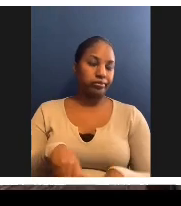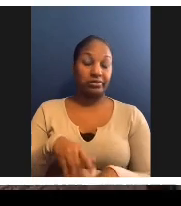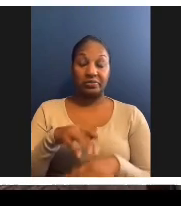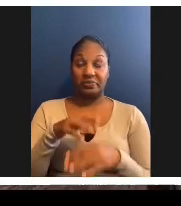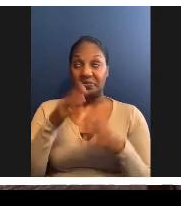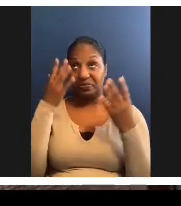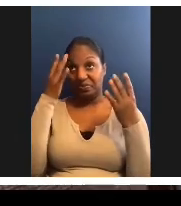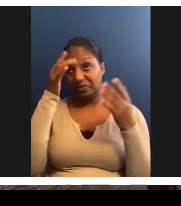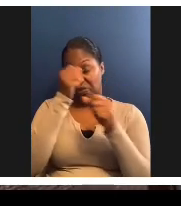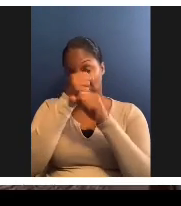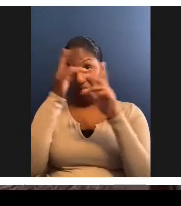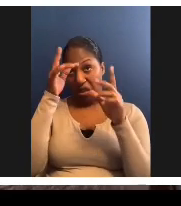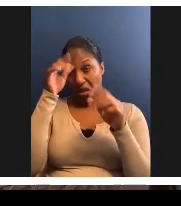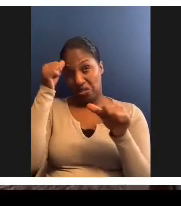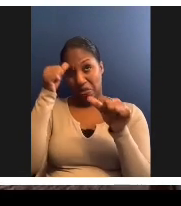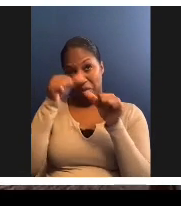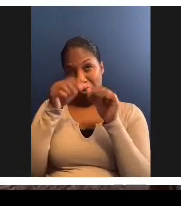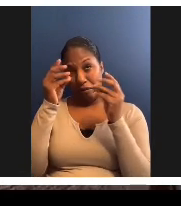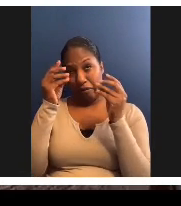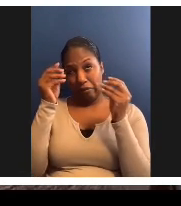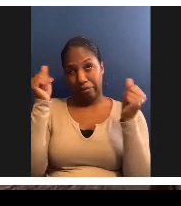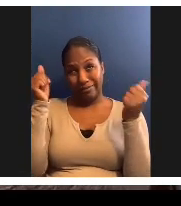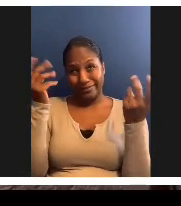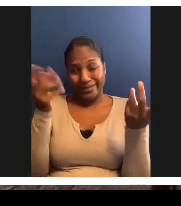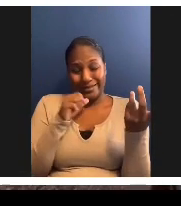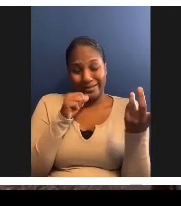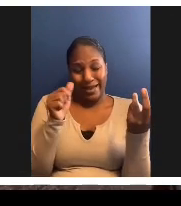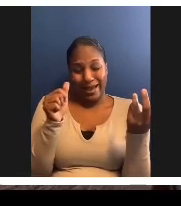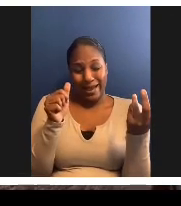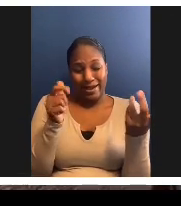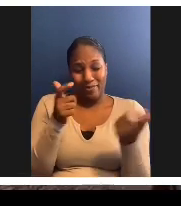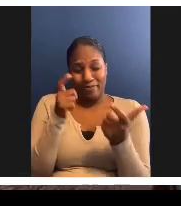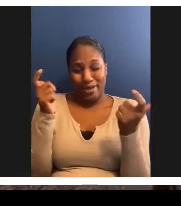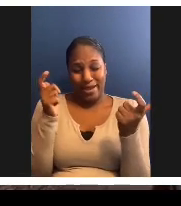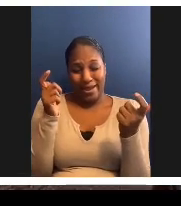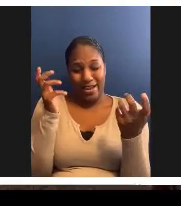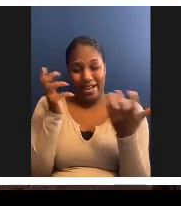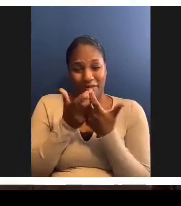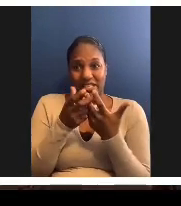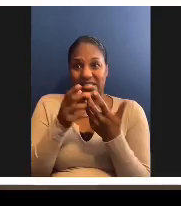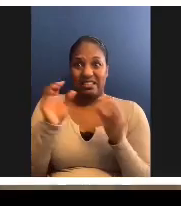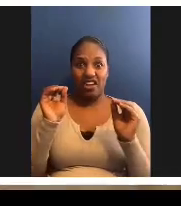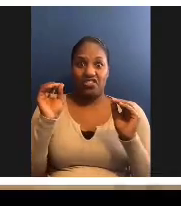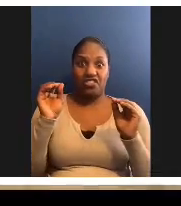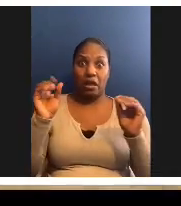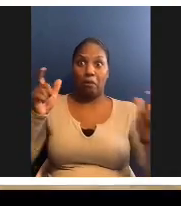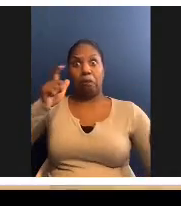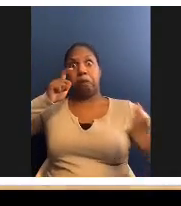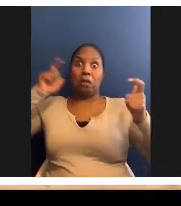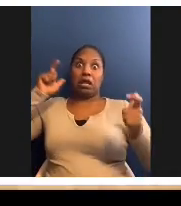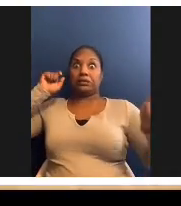because they're really not that big of accommodations. It wasn't anything grand that we had to do.